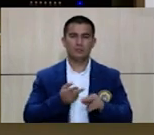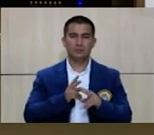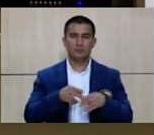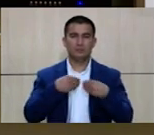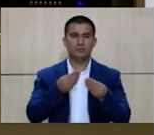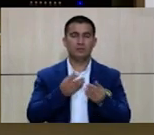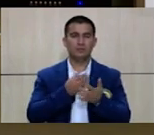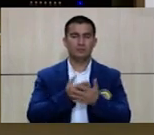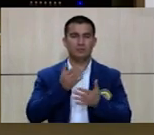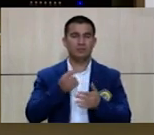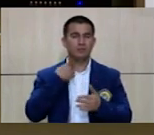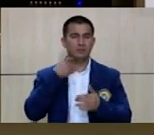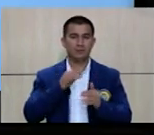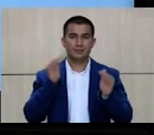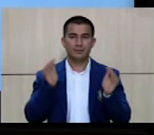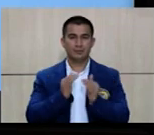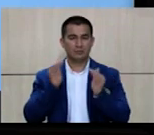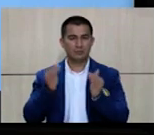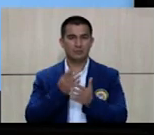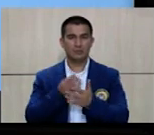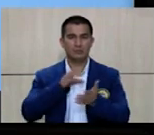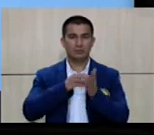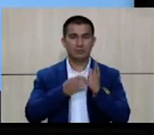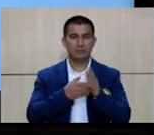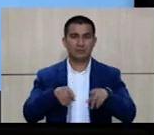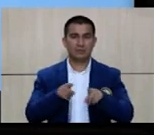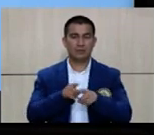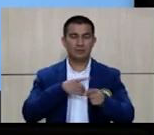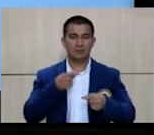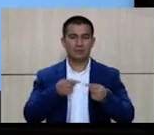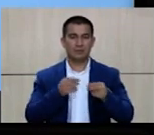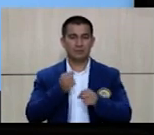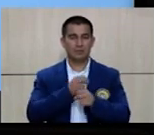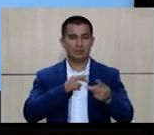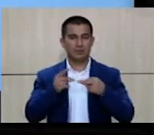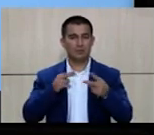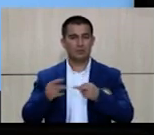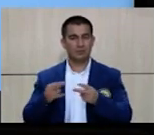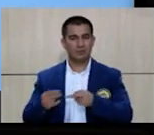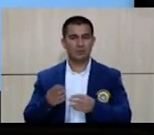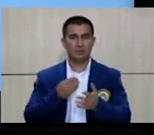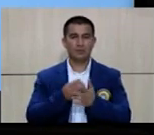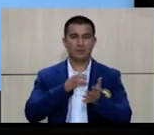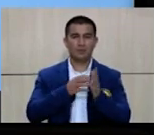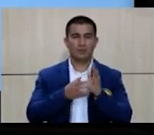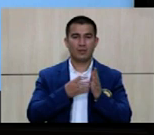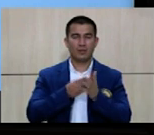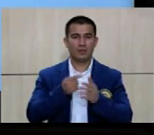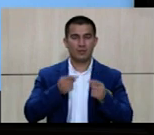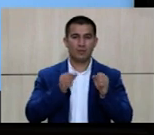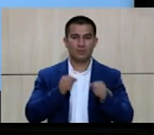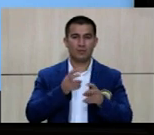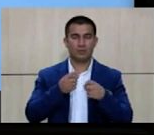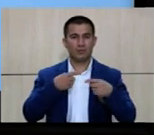Berilgan hadlarni ixchamlab kvadrat tenglama ko'rinishiga keltiramiz. Kvadrat tenglamani xohlang